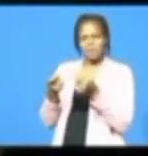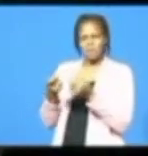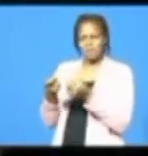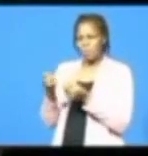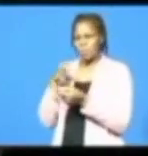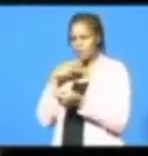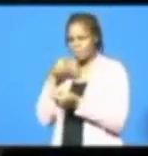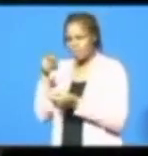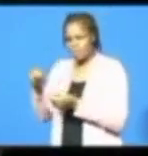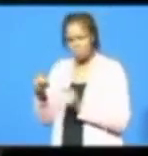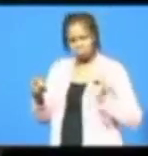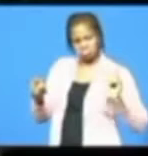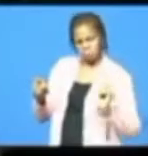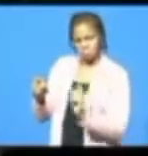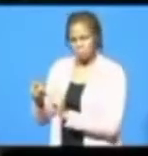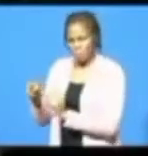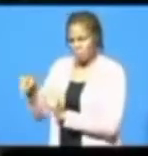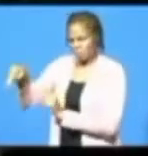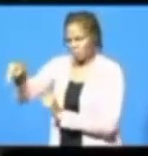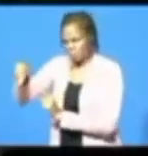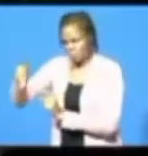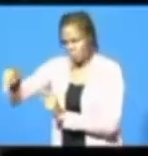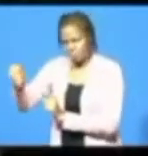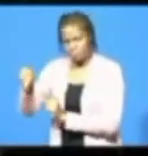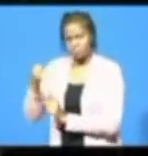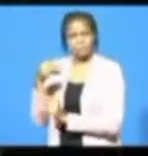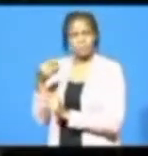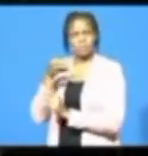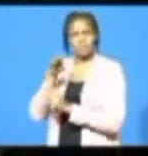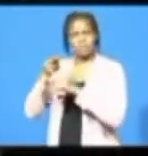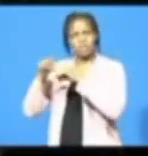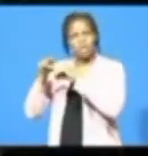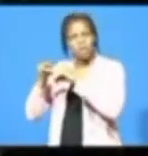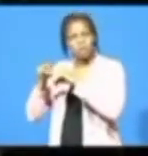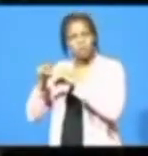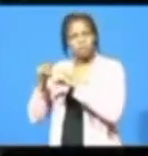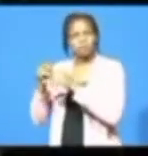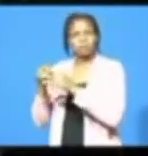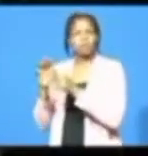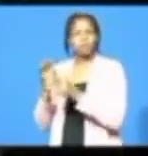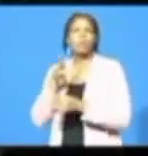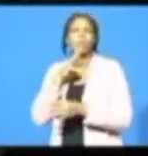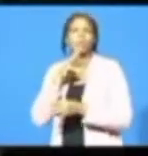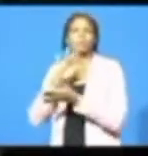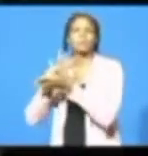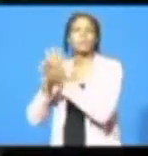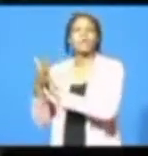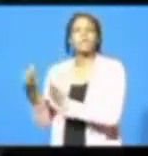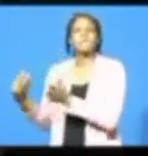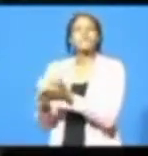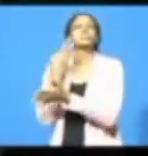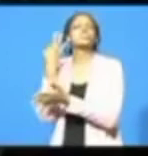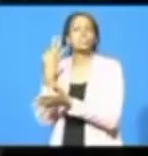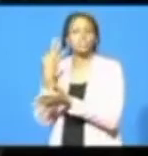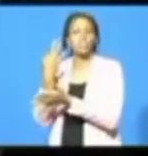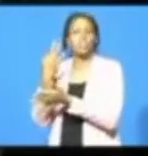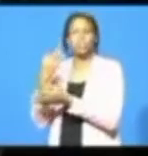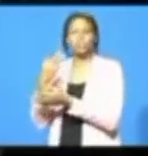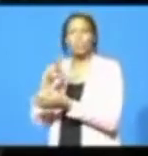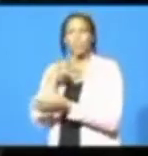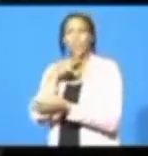the water became fresh. The water was cured. The water was